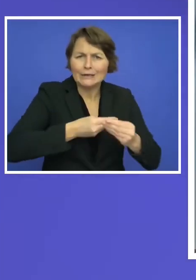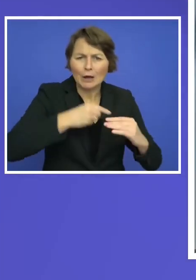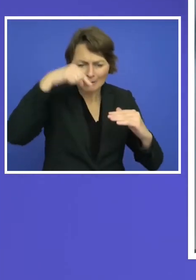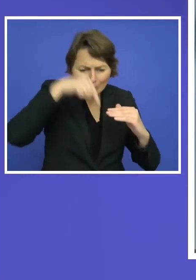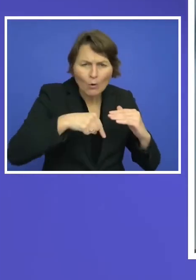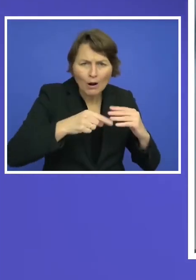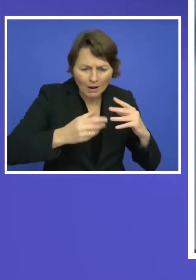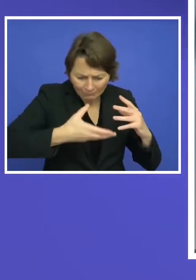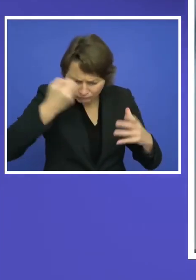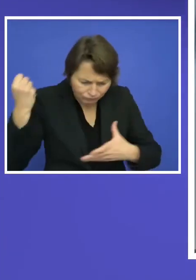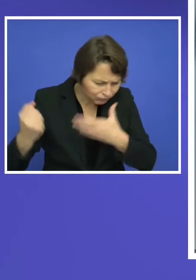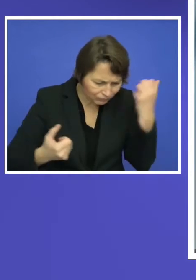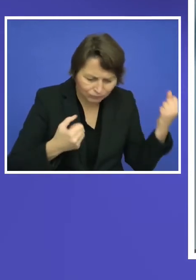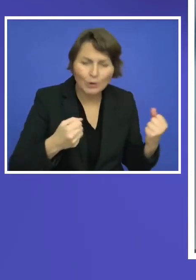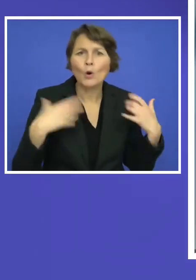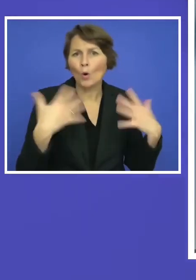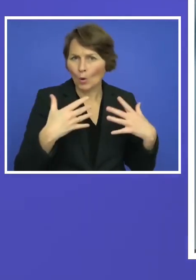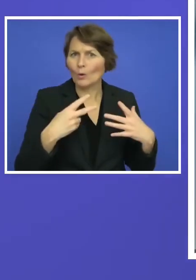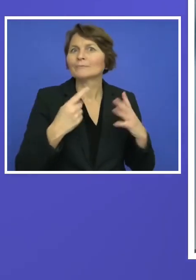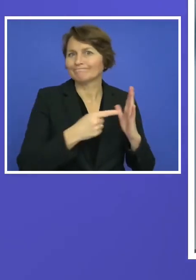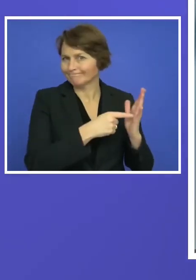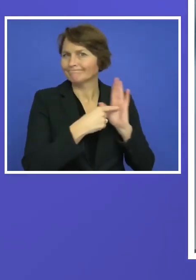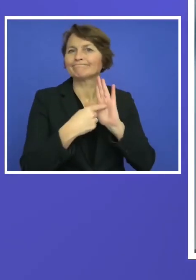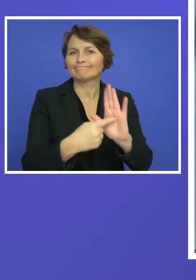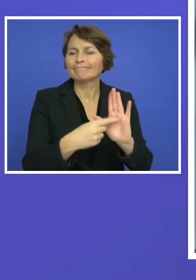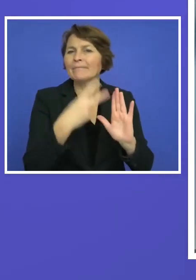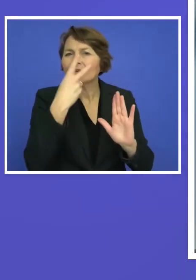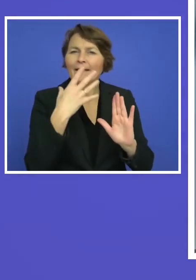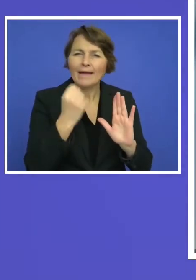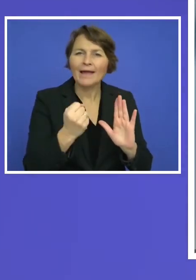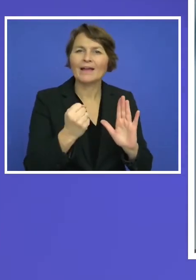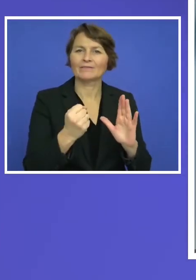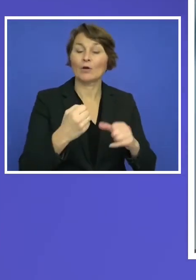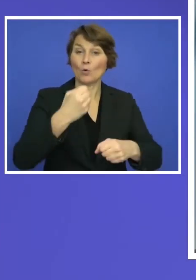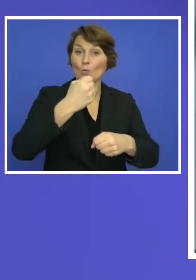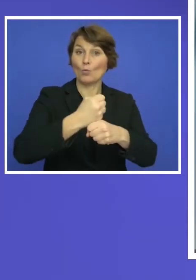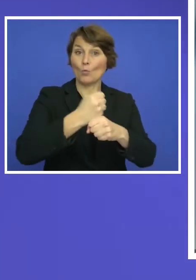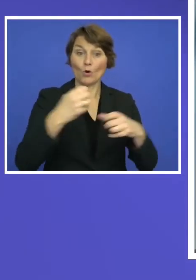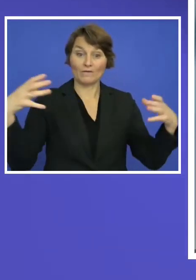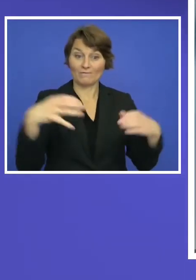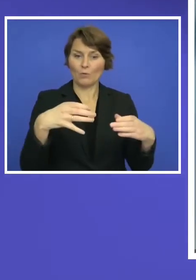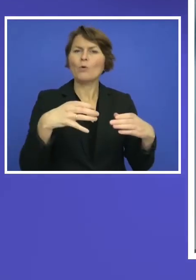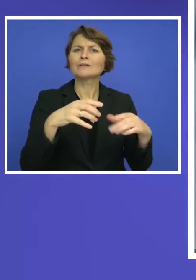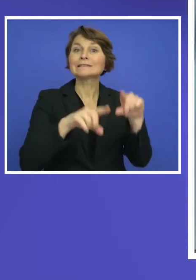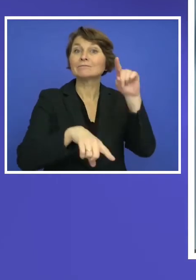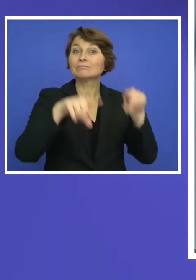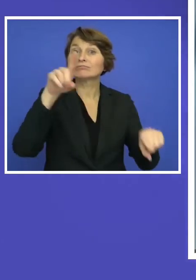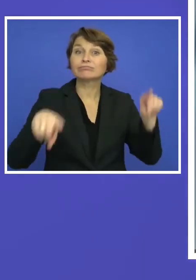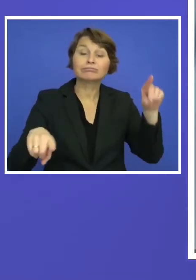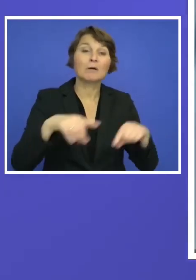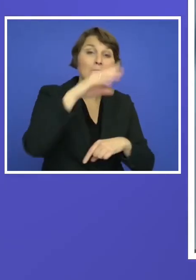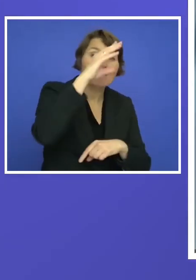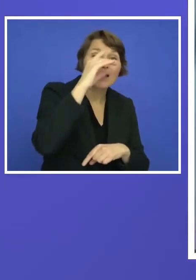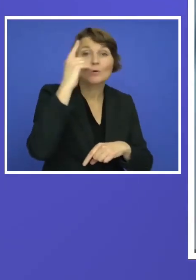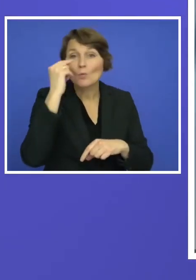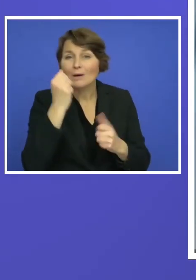diverse health workforce, a more gender equal workforce, that has consequences for the possibility